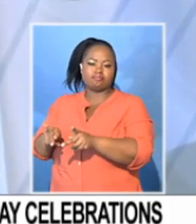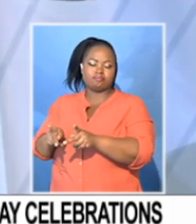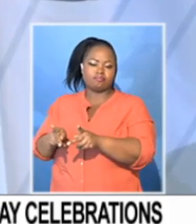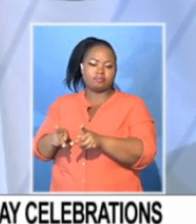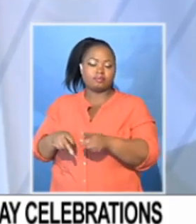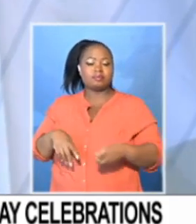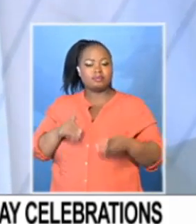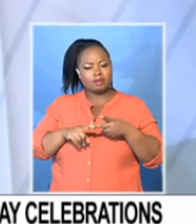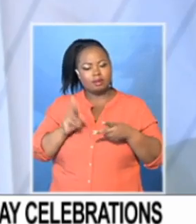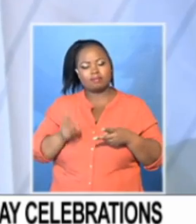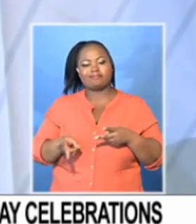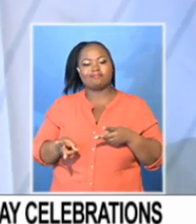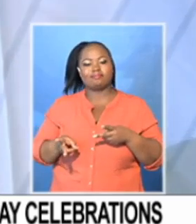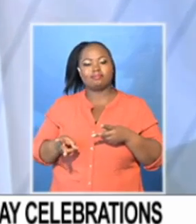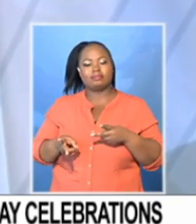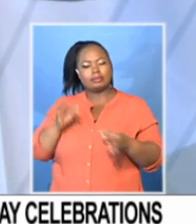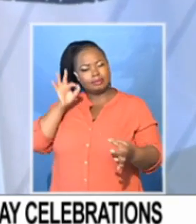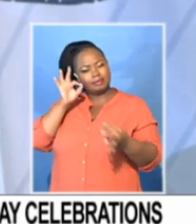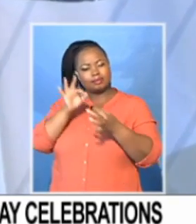and, in particular,